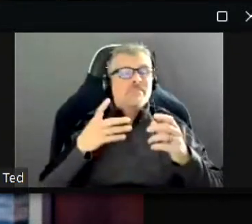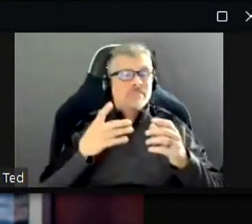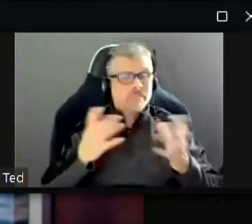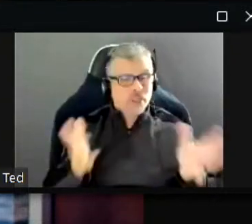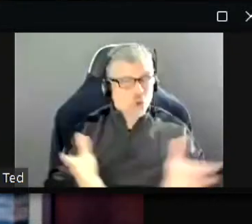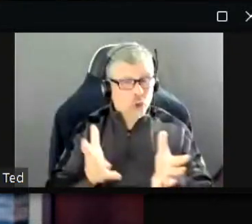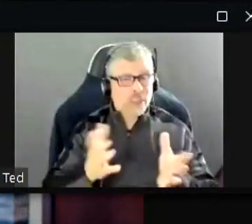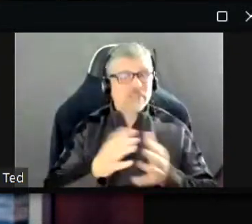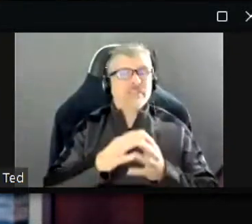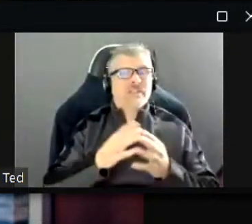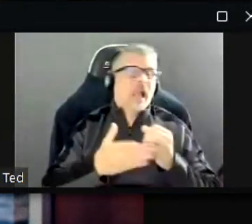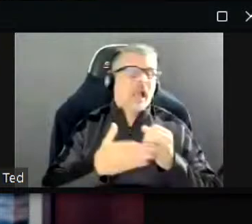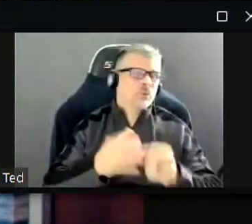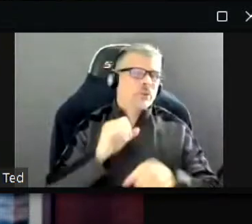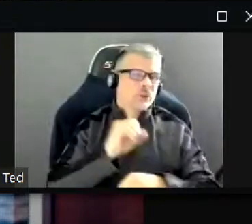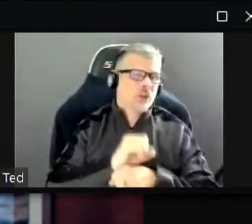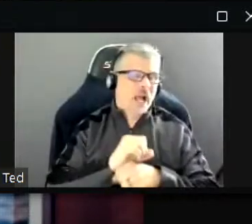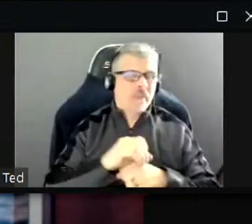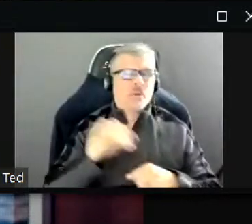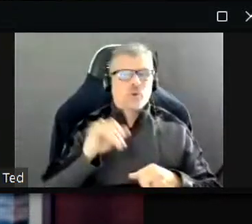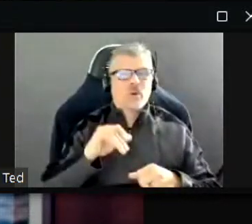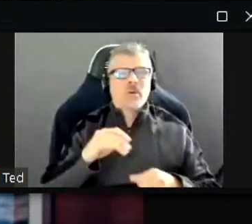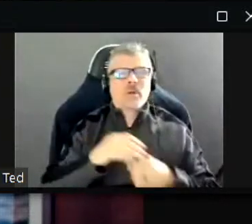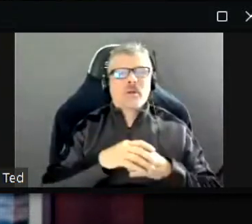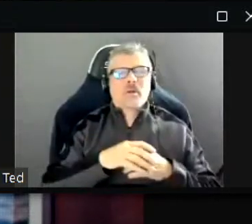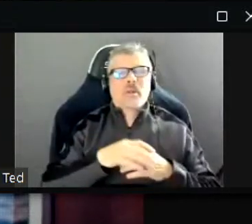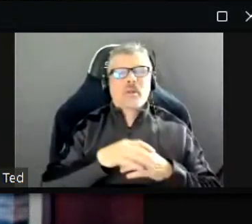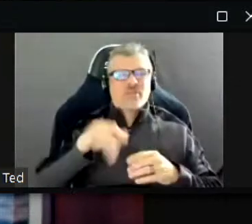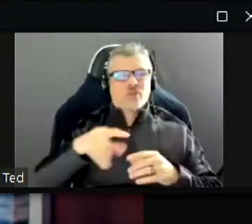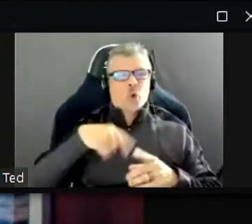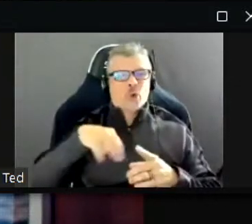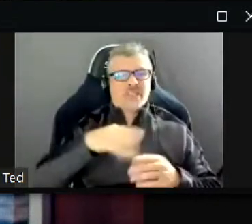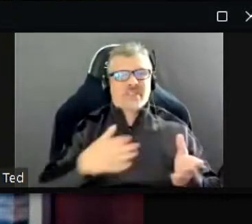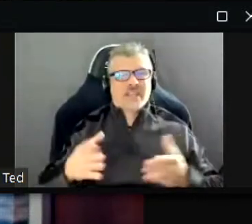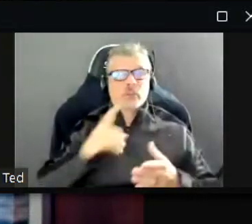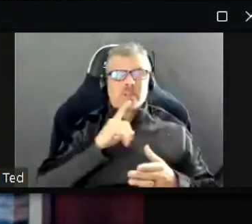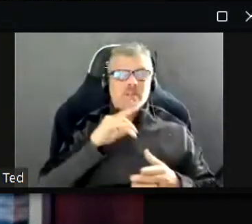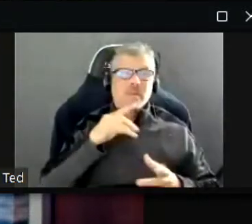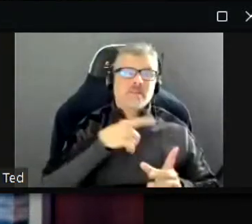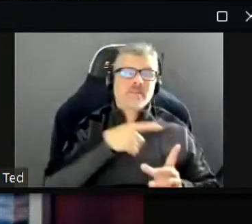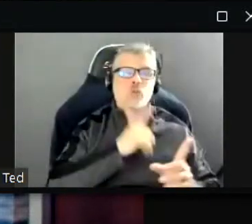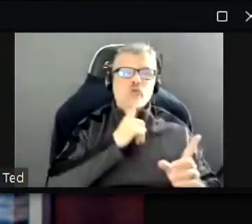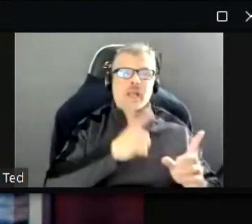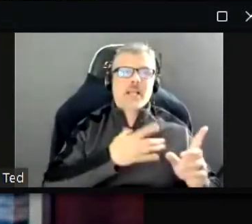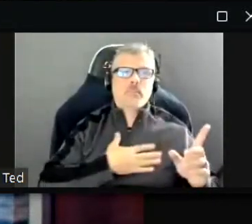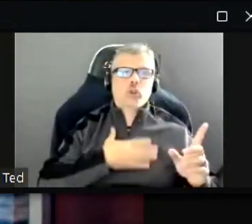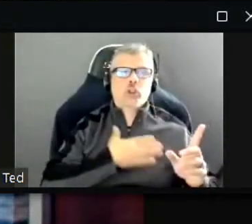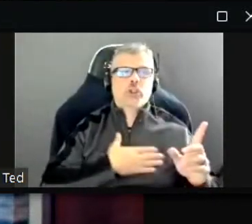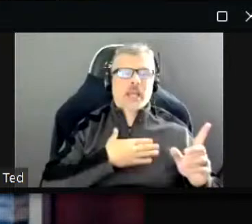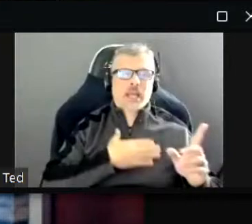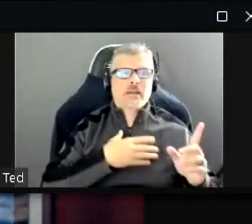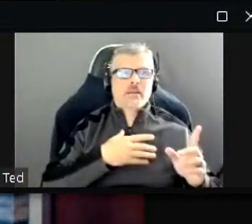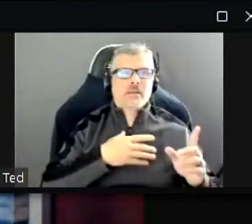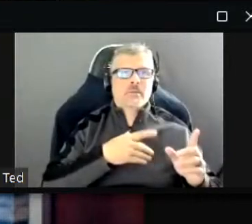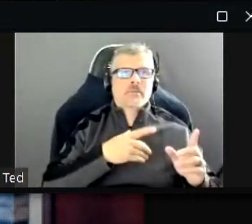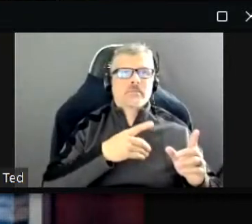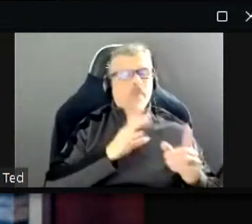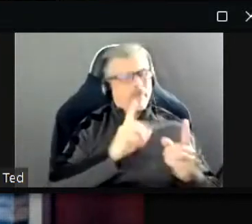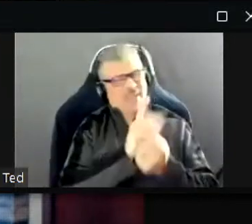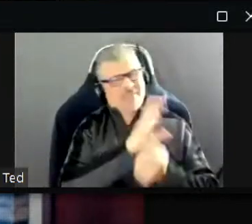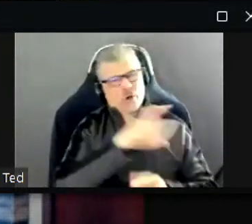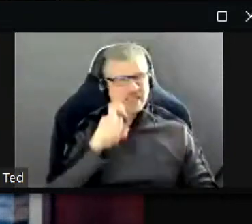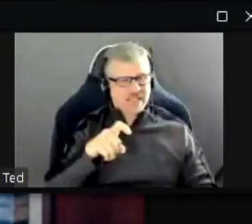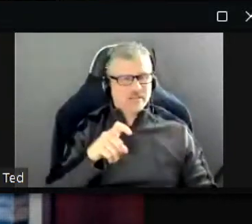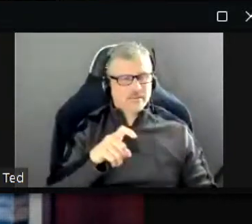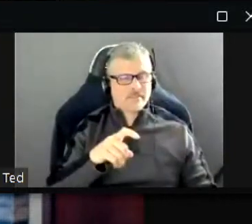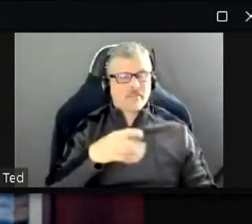retention, and we're gonna get to that later. But those are the things that people appreciate when they're getting having their needs met. It is a